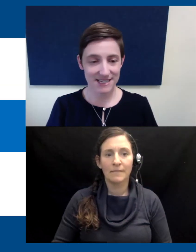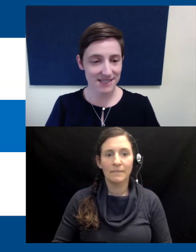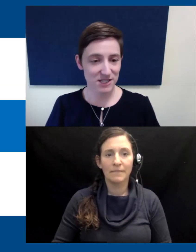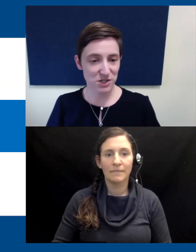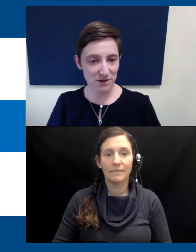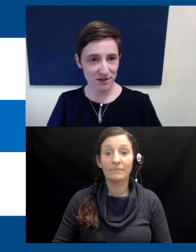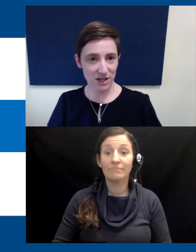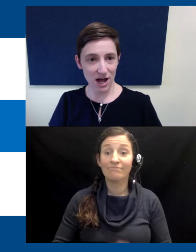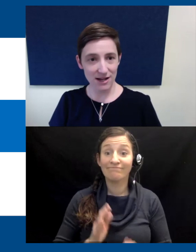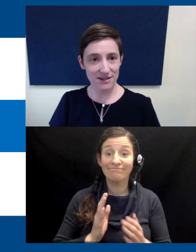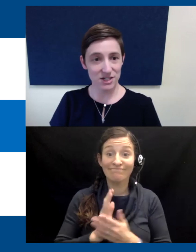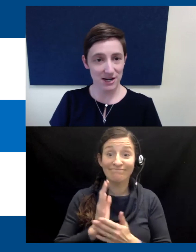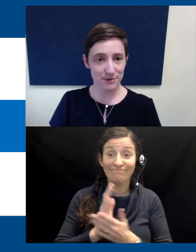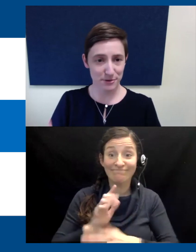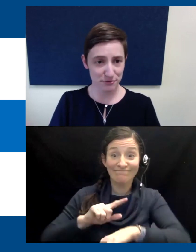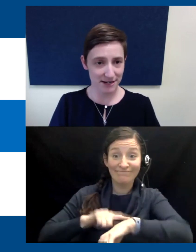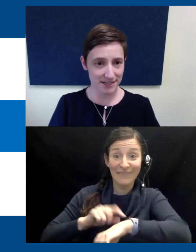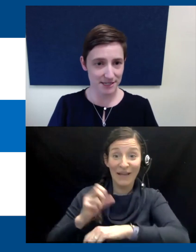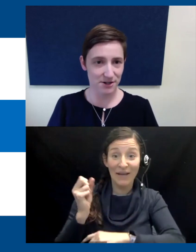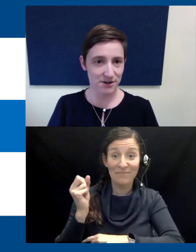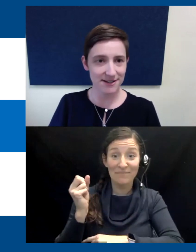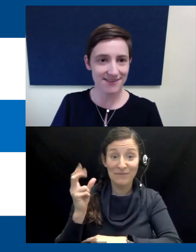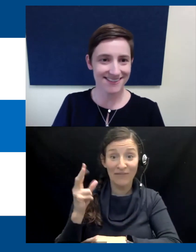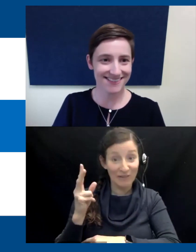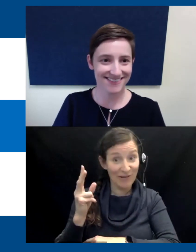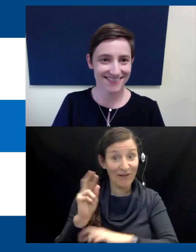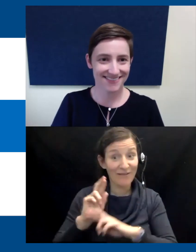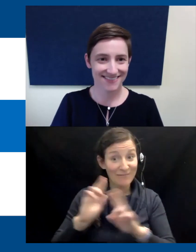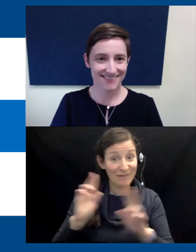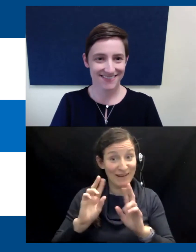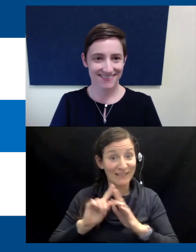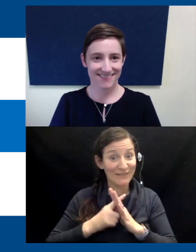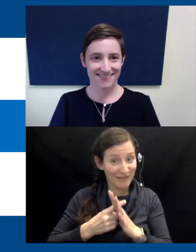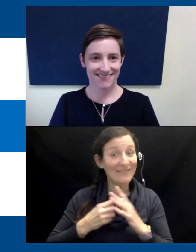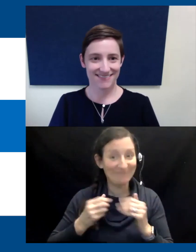All right, I see it's 12 o'clock. Shauna, are you ready to get started?